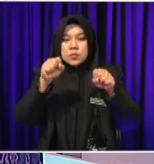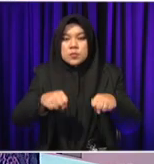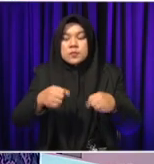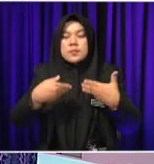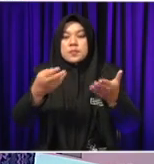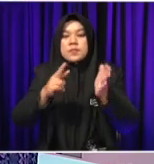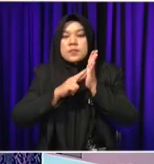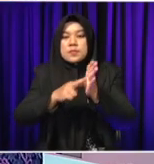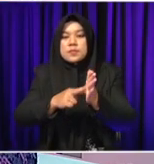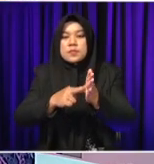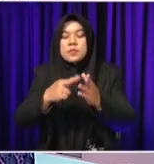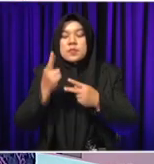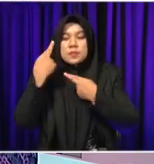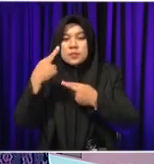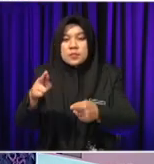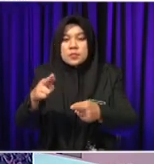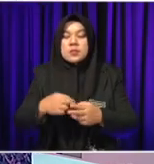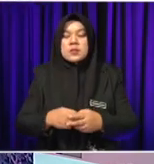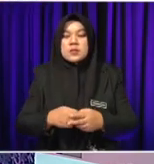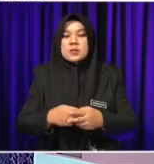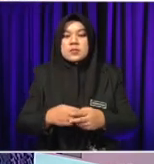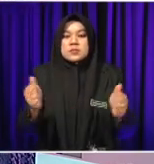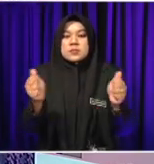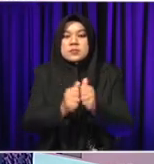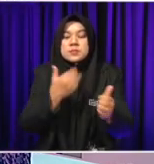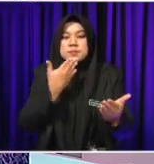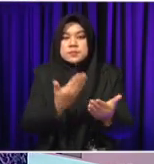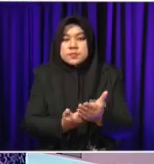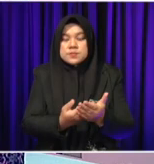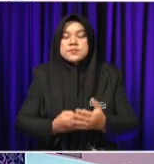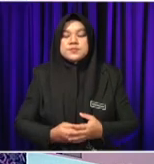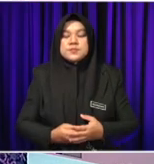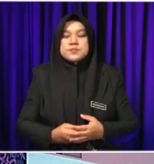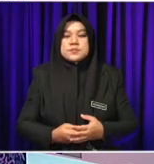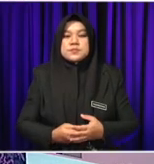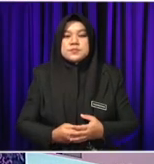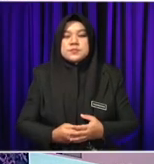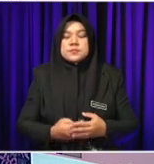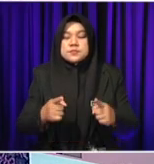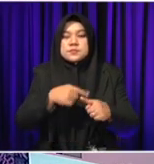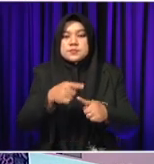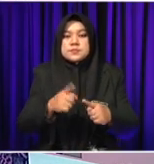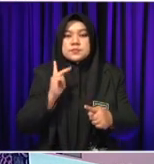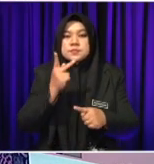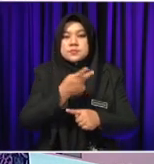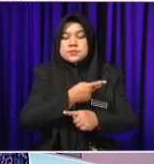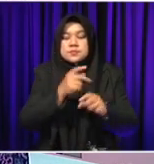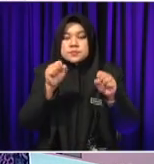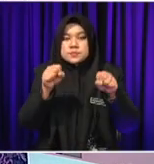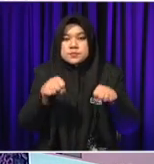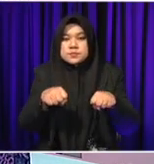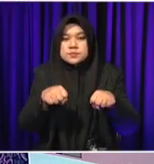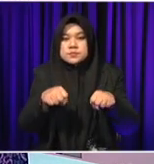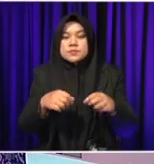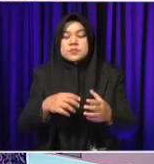response and interpret the poem itself beautifully and effectively. Yeah. All right. So when we are able to